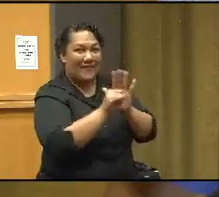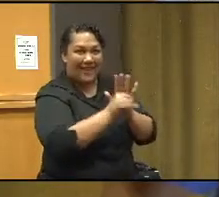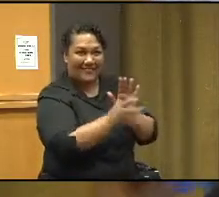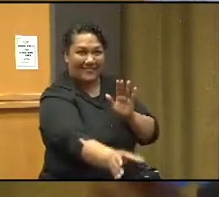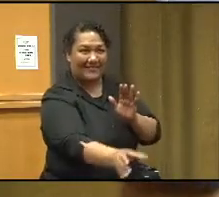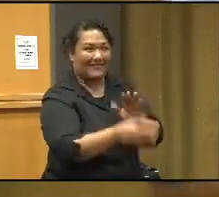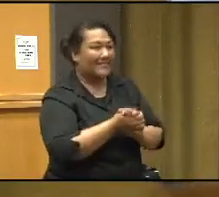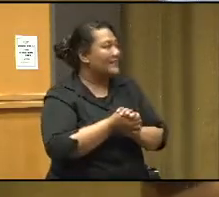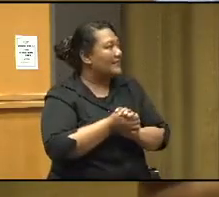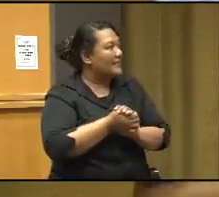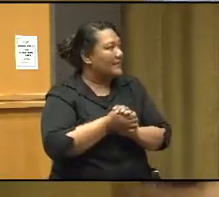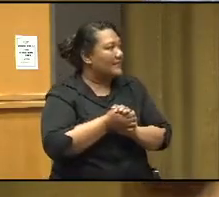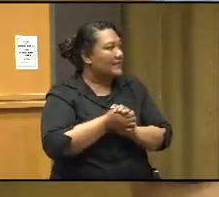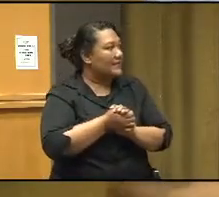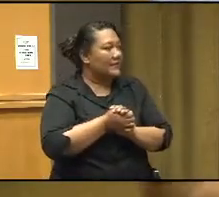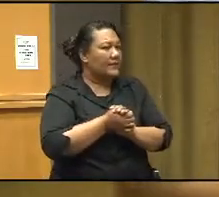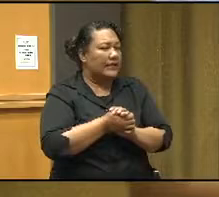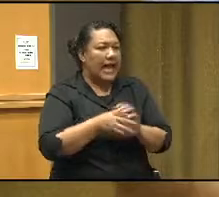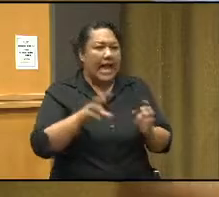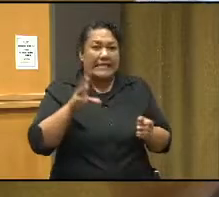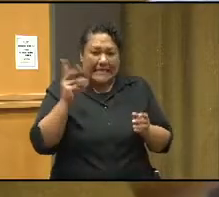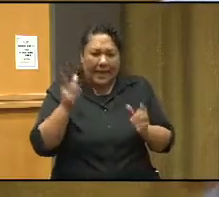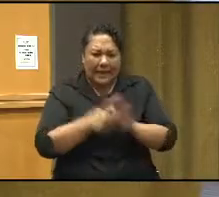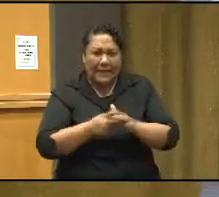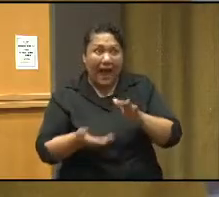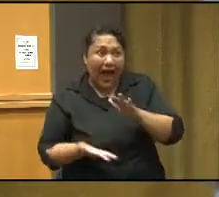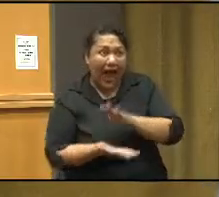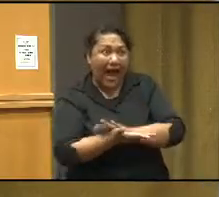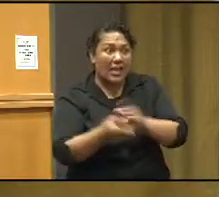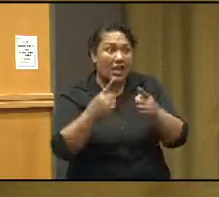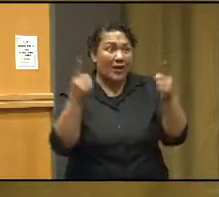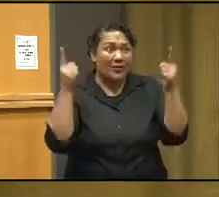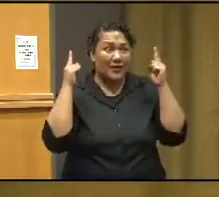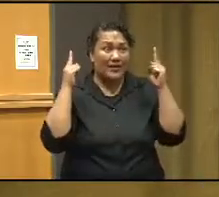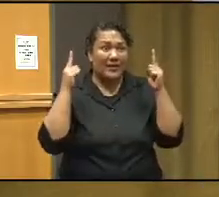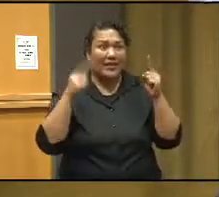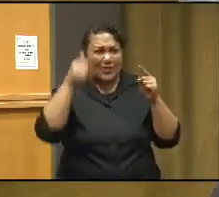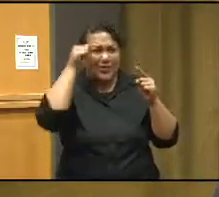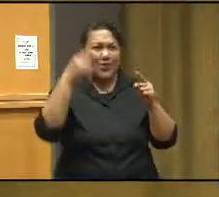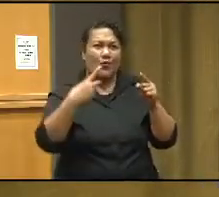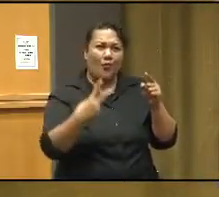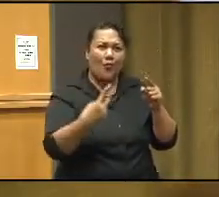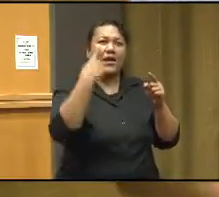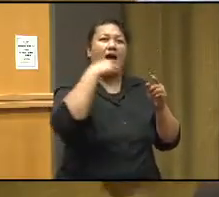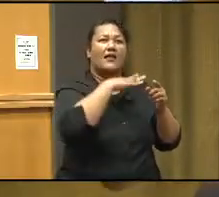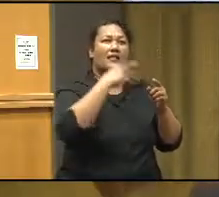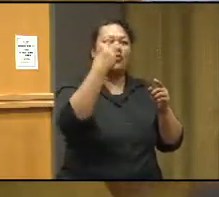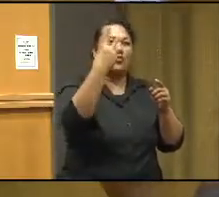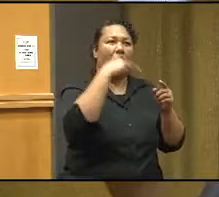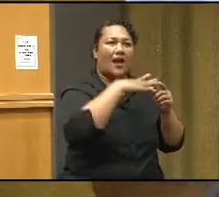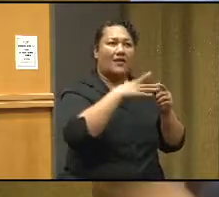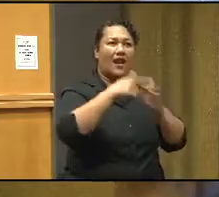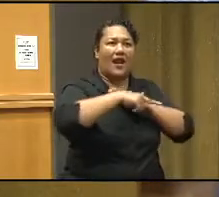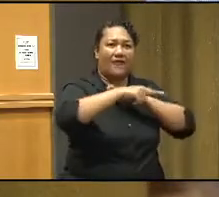your lecture. Sometimes in my undergraduate, it's okay. The students have done the 100 level, 200, they have the prerequisites and they